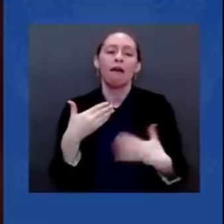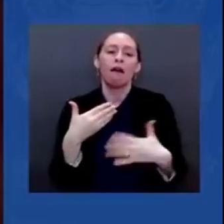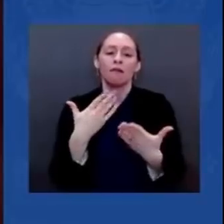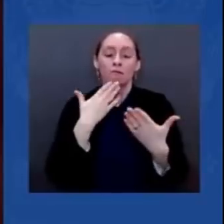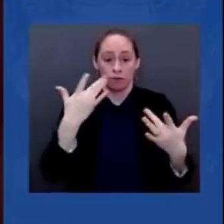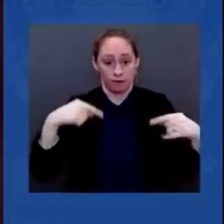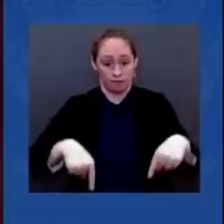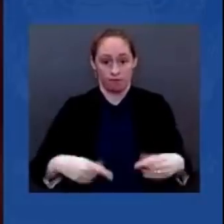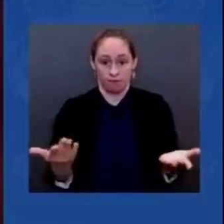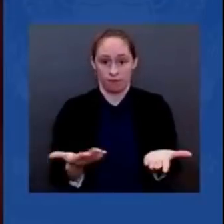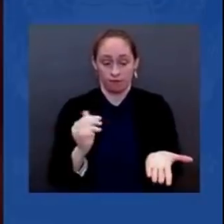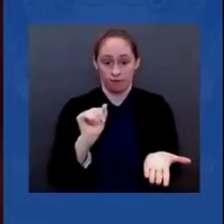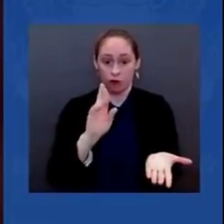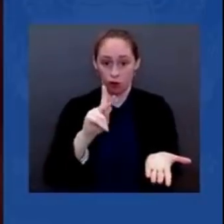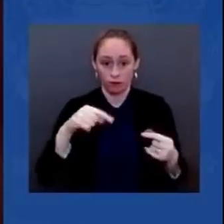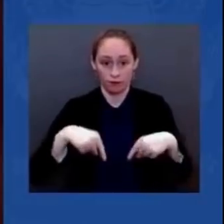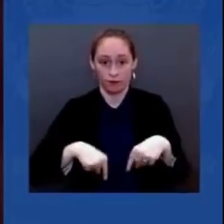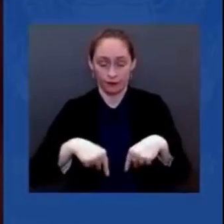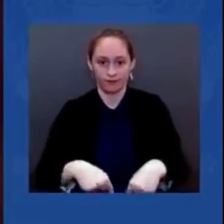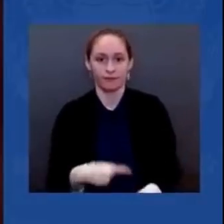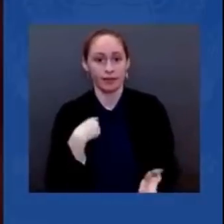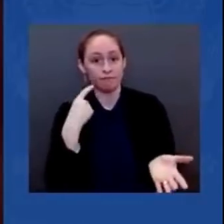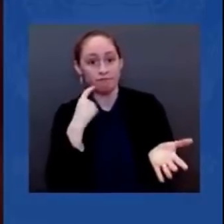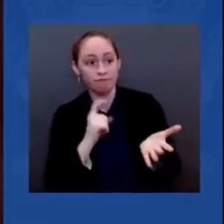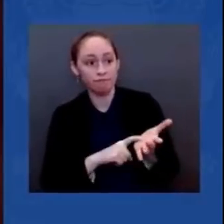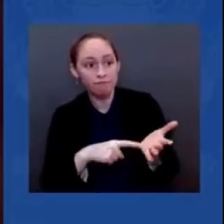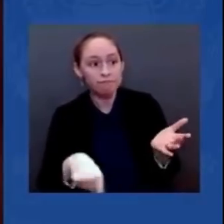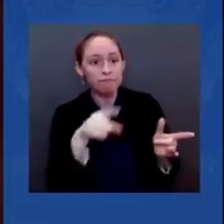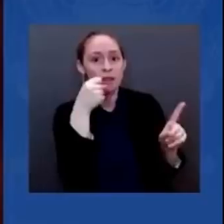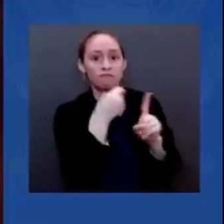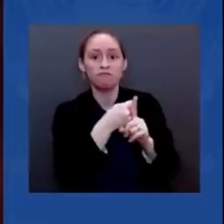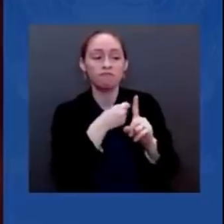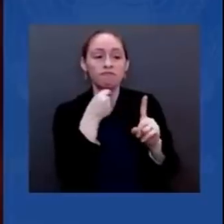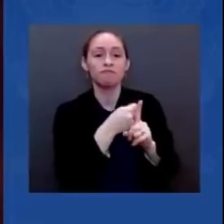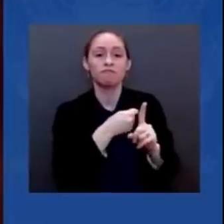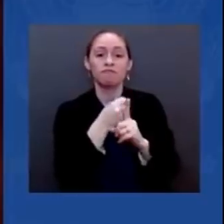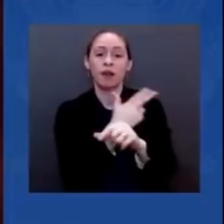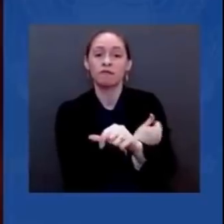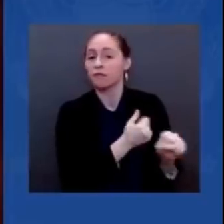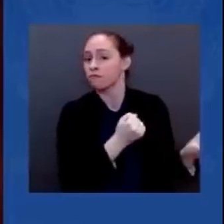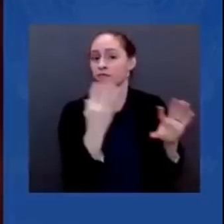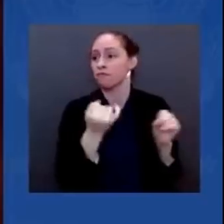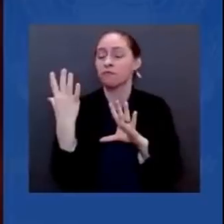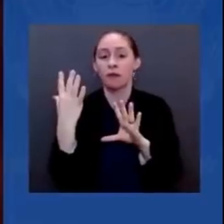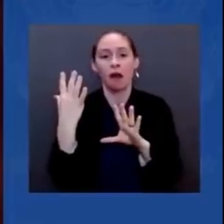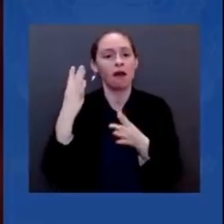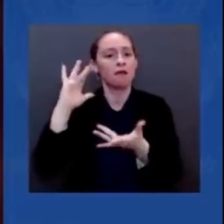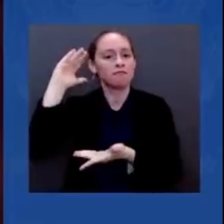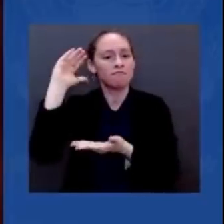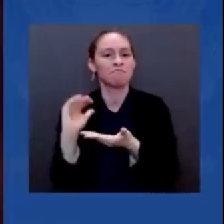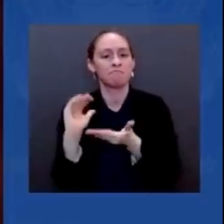from where they were this time last year, but our Omicron case count and the demand for testing has increased.